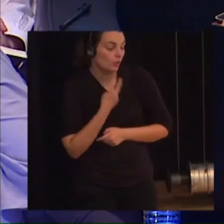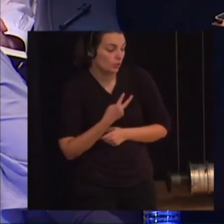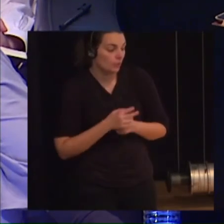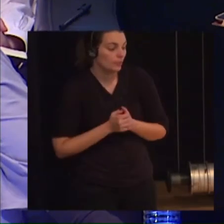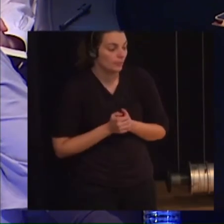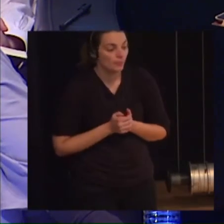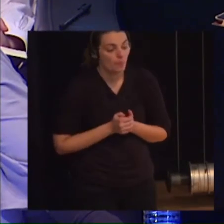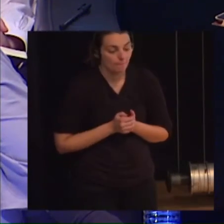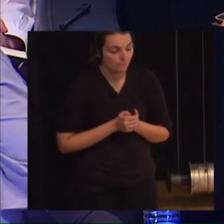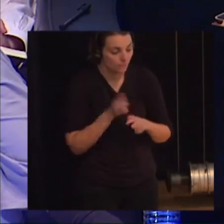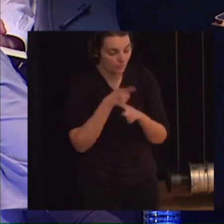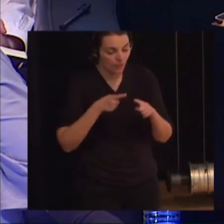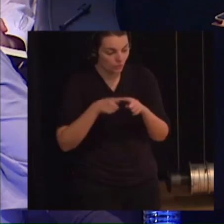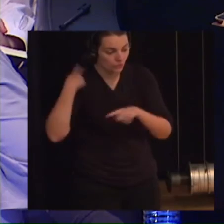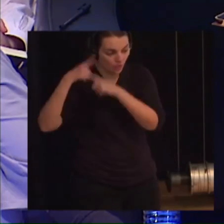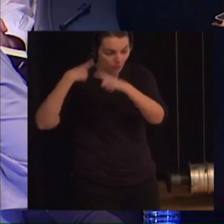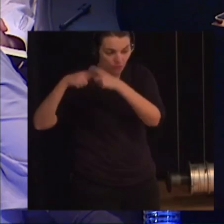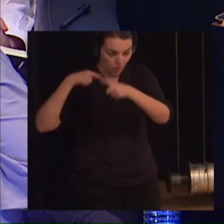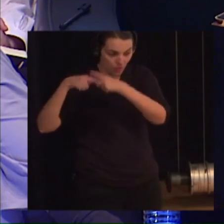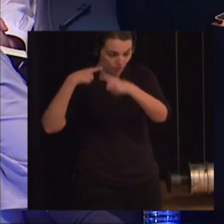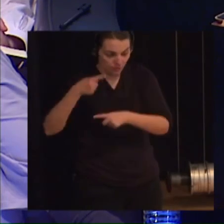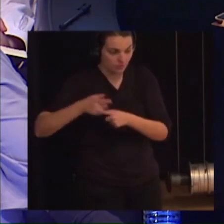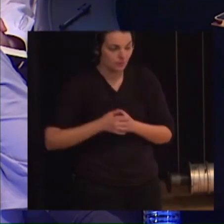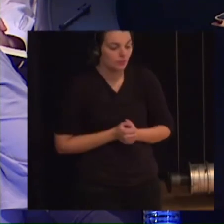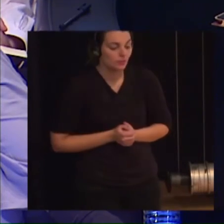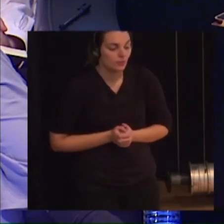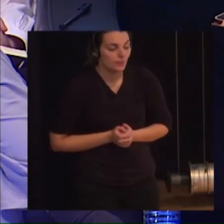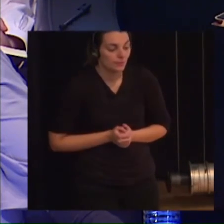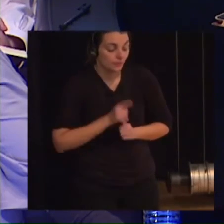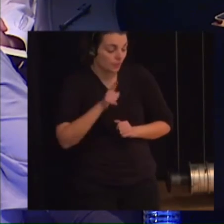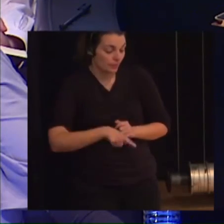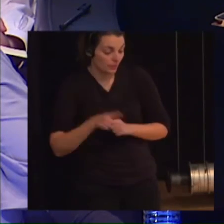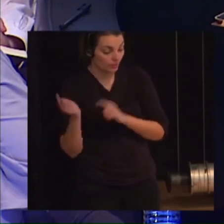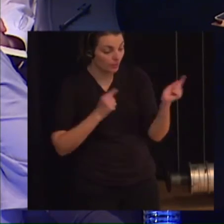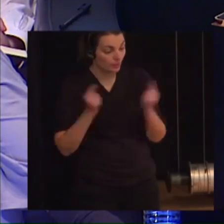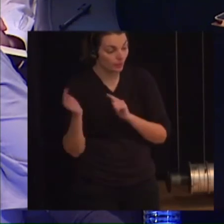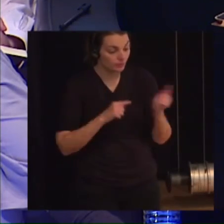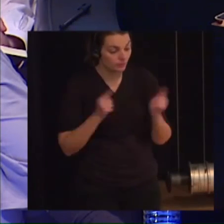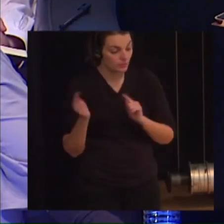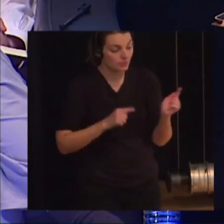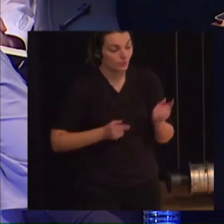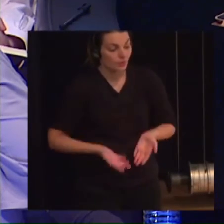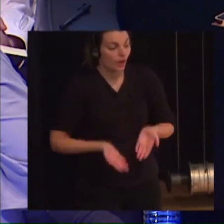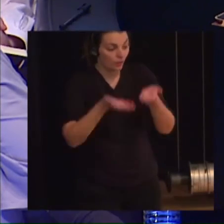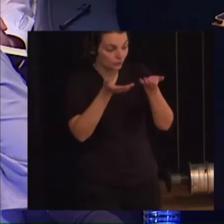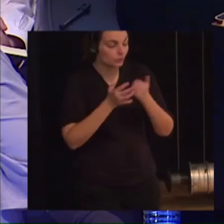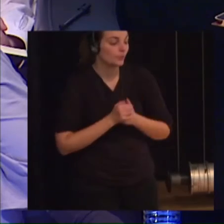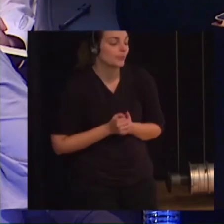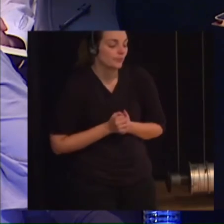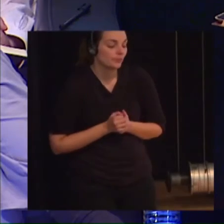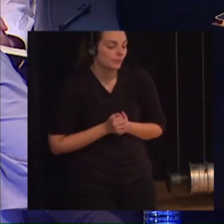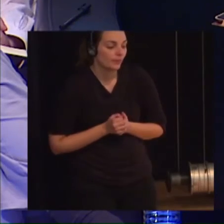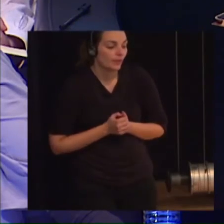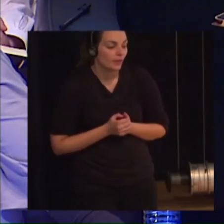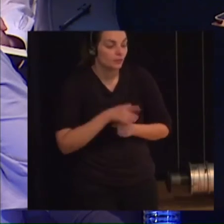is pretty high. It's surprisingly high. So just to mention that we shouldn't assume that those conversations don't